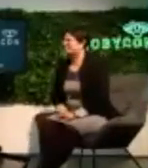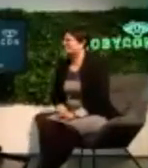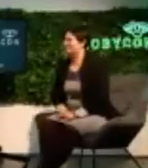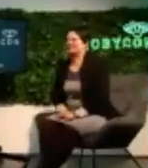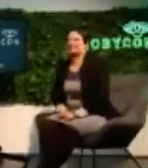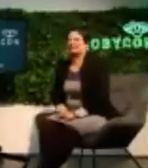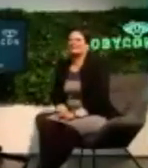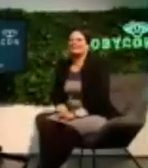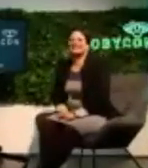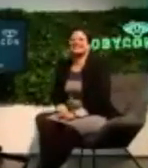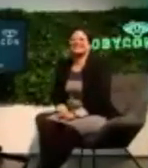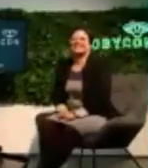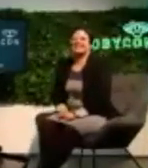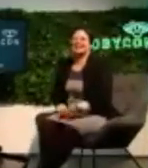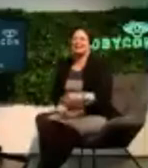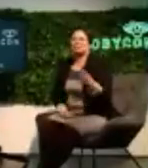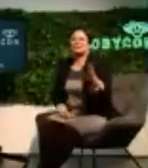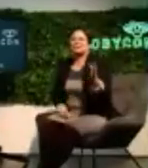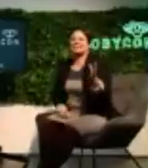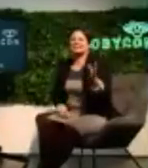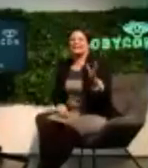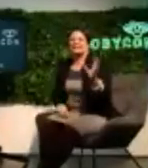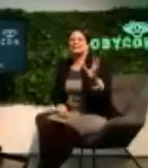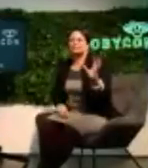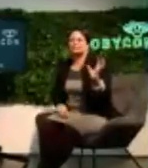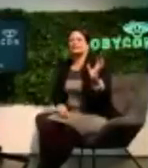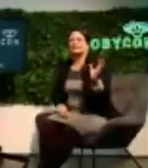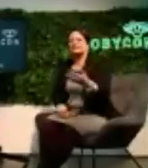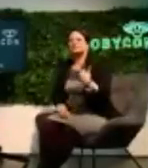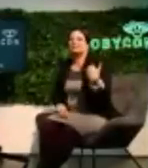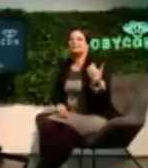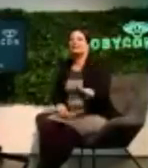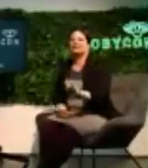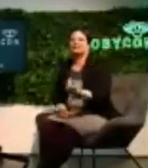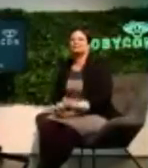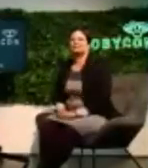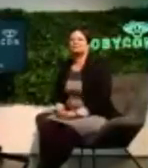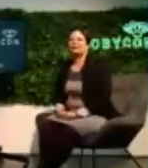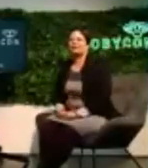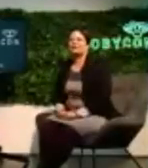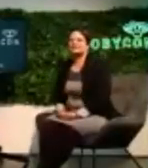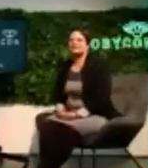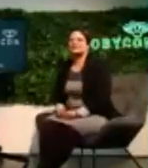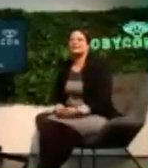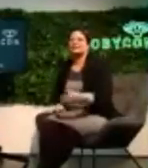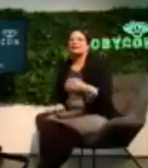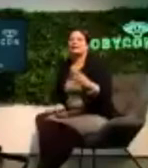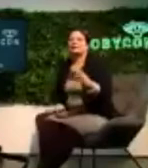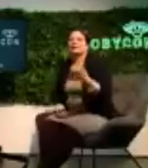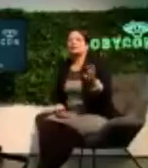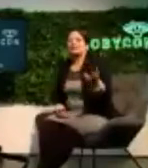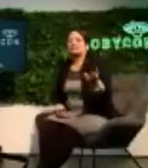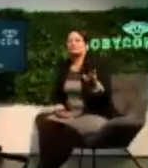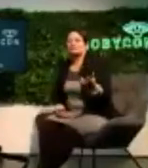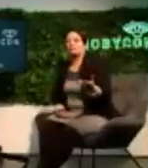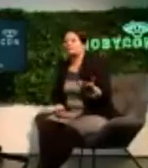I think our son loves it the most actually. But it's this really seamless way to move around this space.